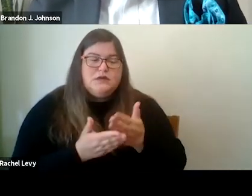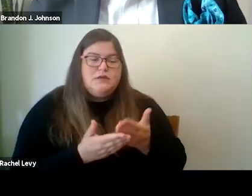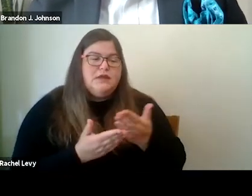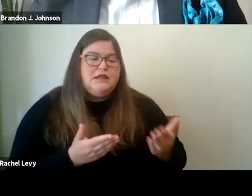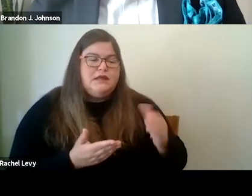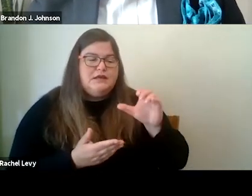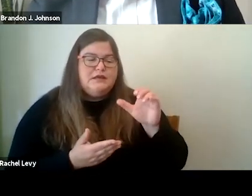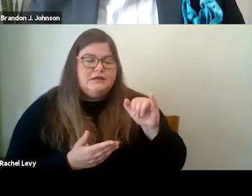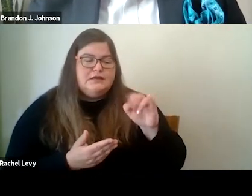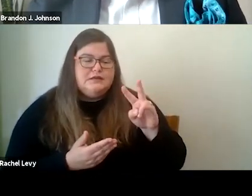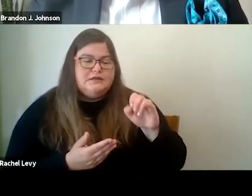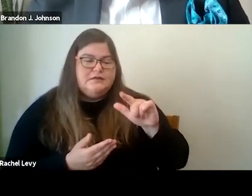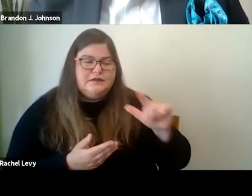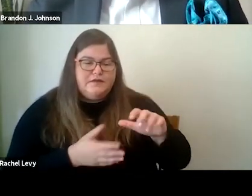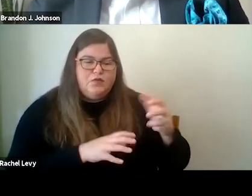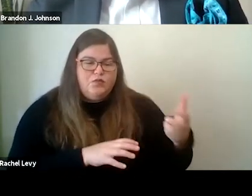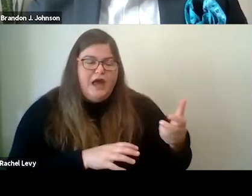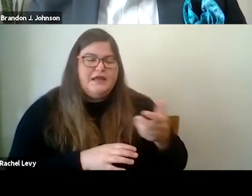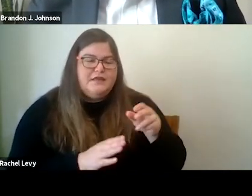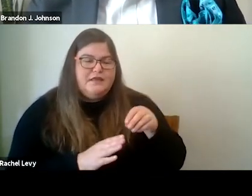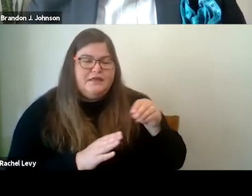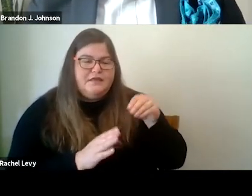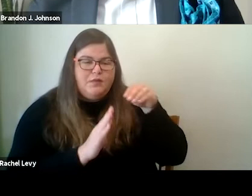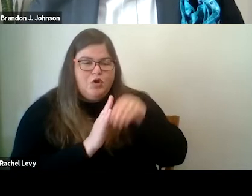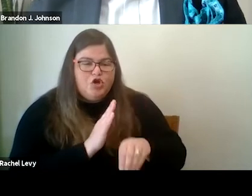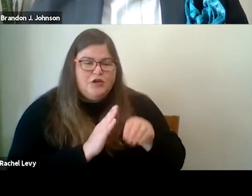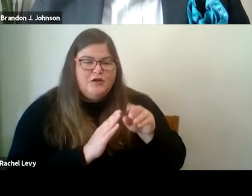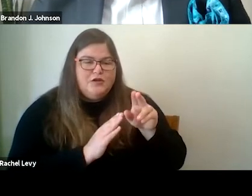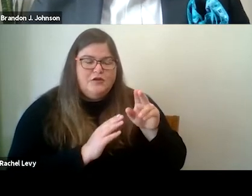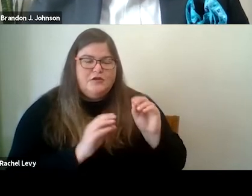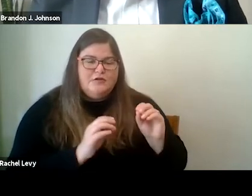civil unrest, the murder of unarmed Black people in this country,